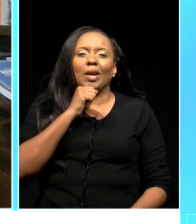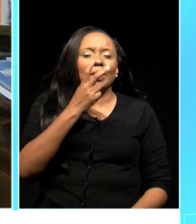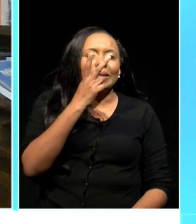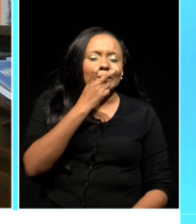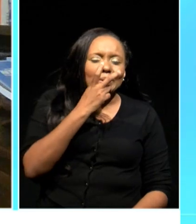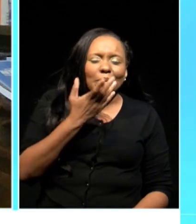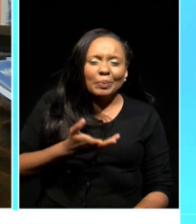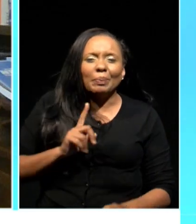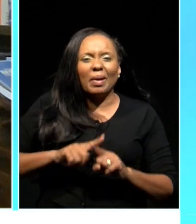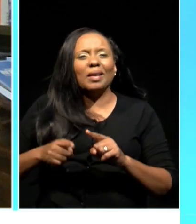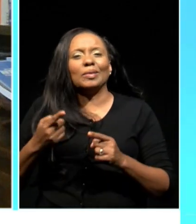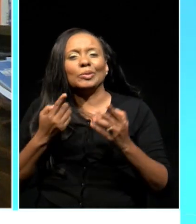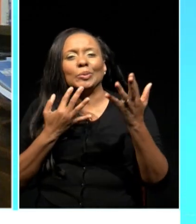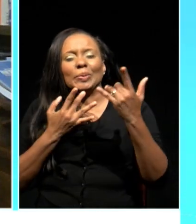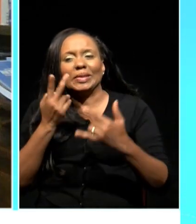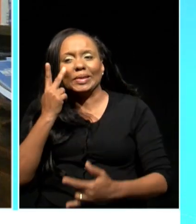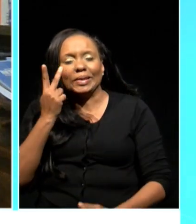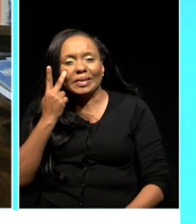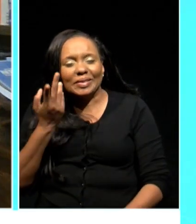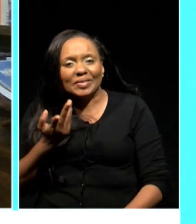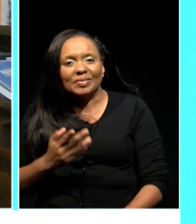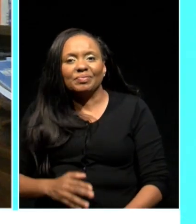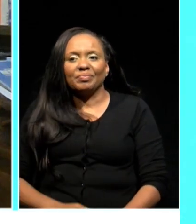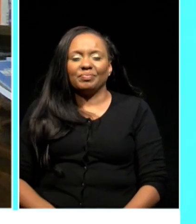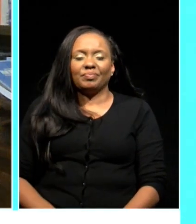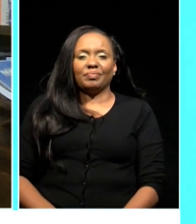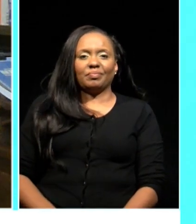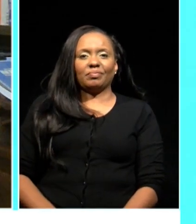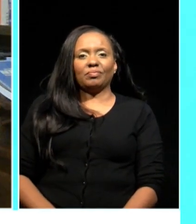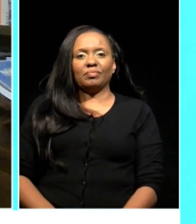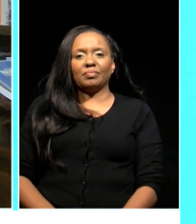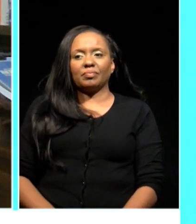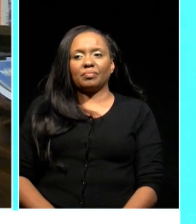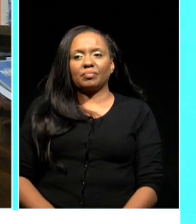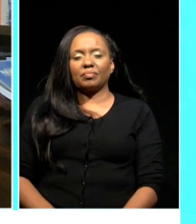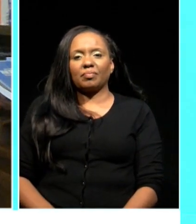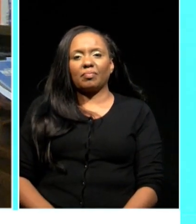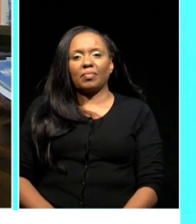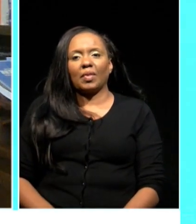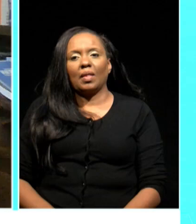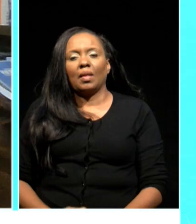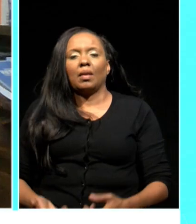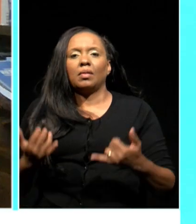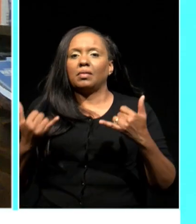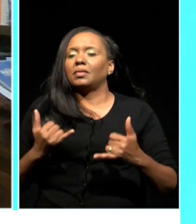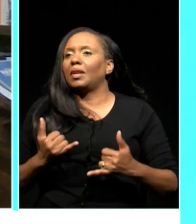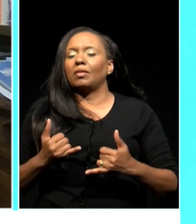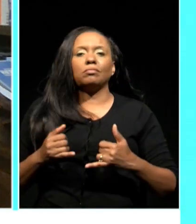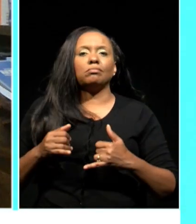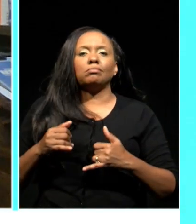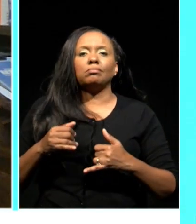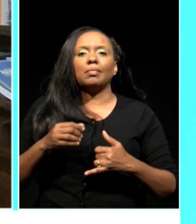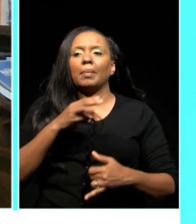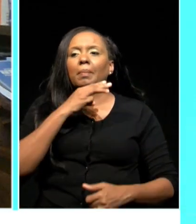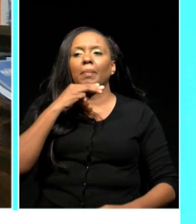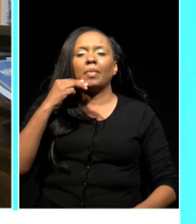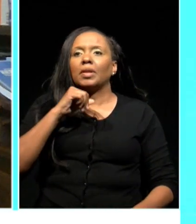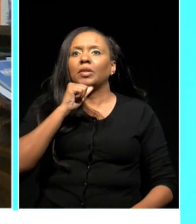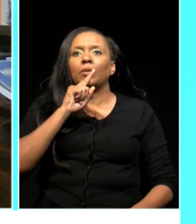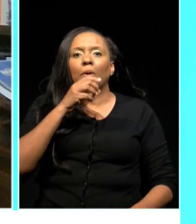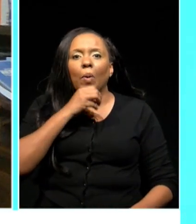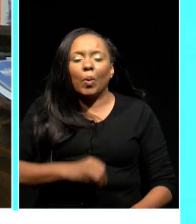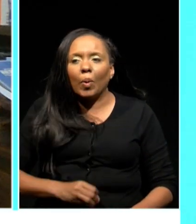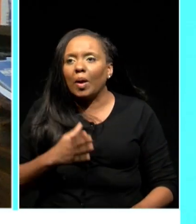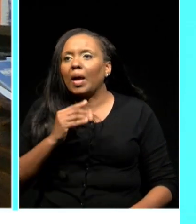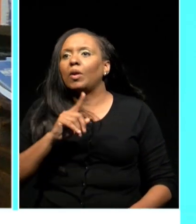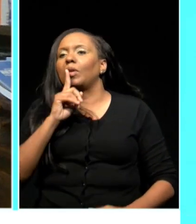still going to wait and see. The reason for that is that she's at the top of her game at this moment. She's not that old either. She's doing